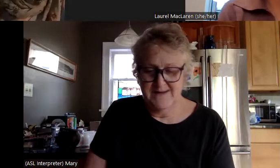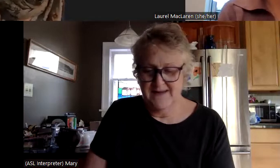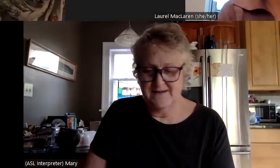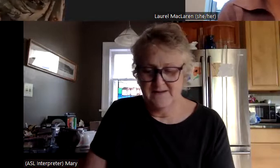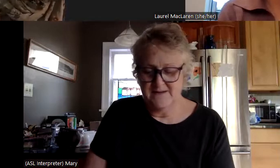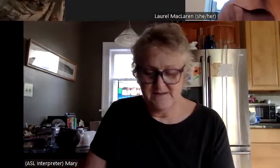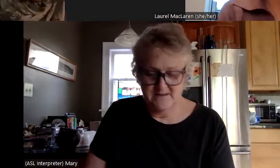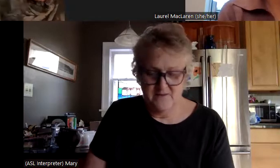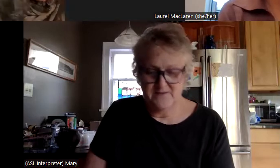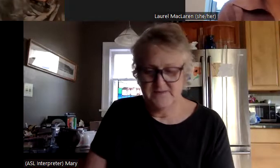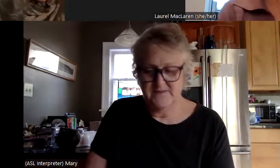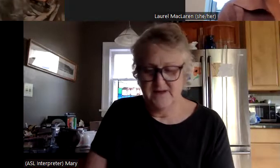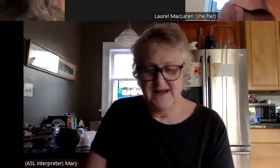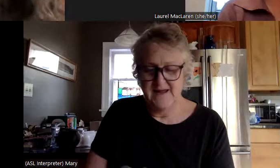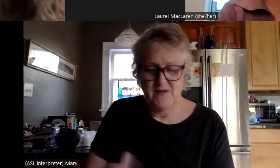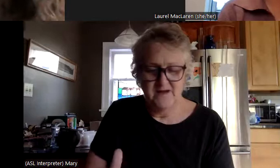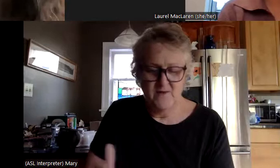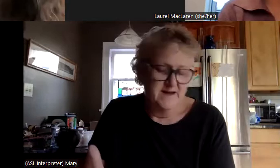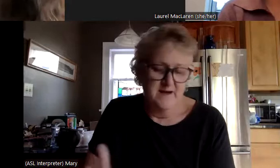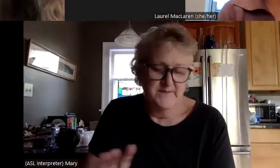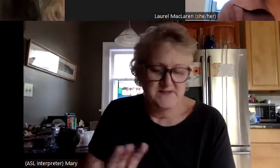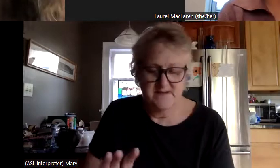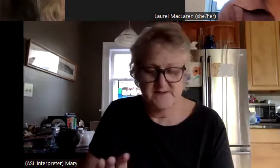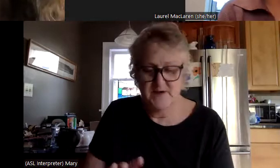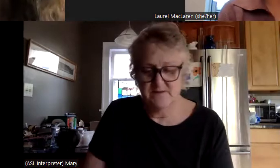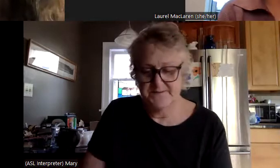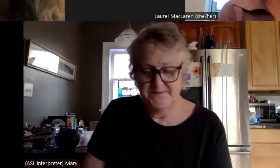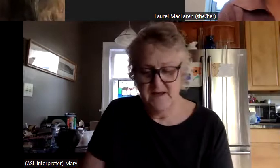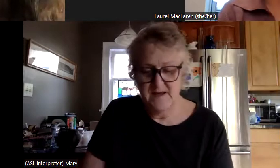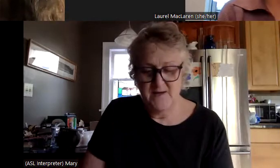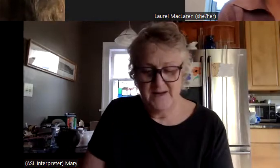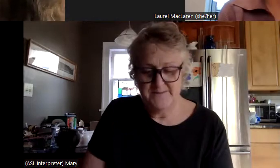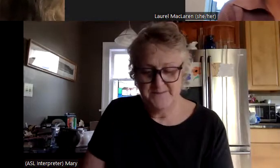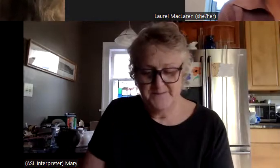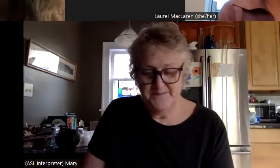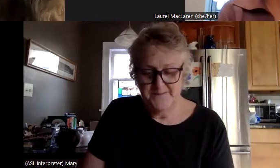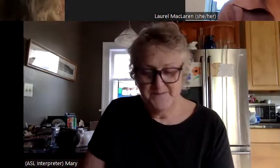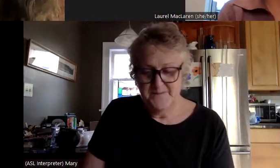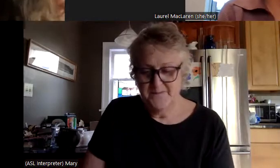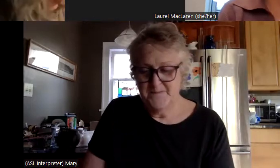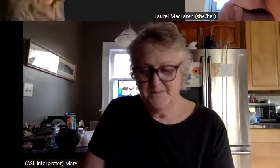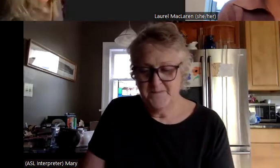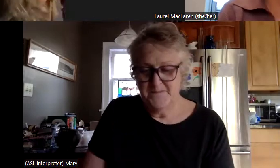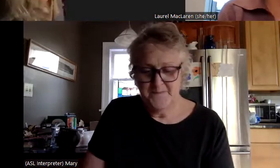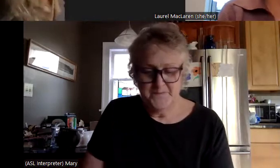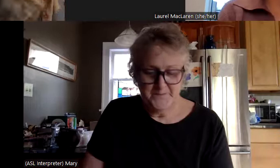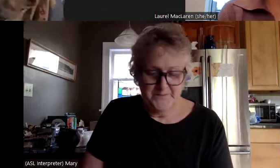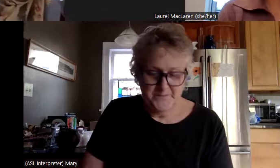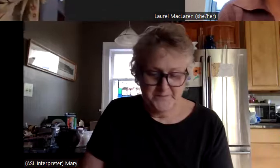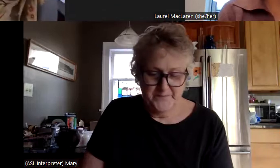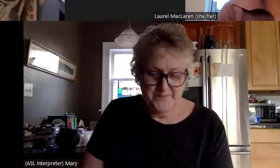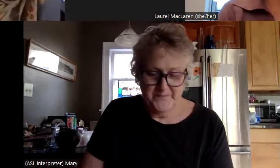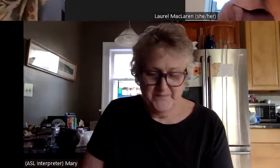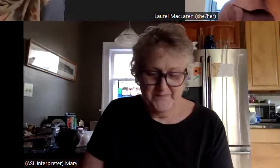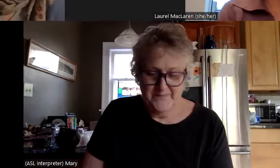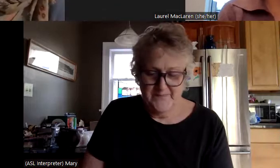Oh, I can't do this. Oh, I hate, why can't, I'm just not smart. Anyway, You are very smart.